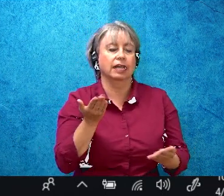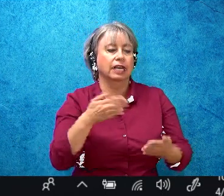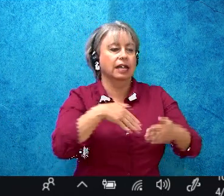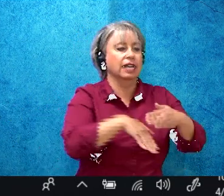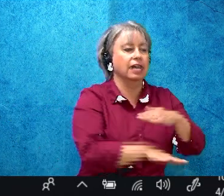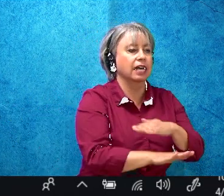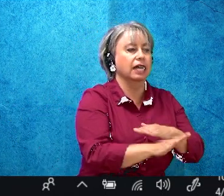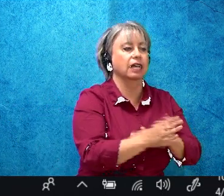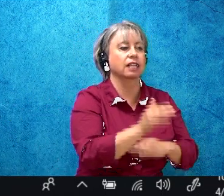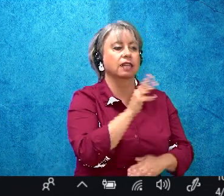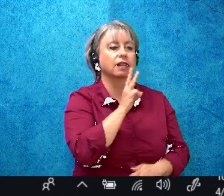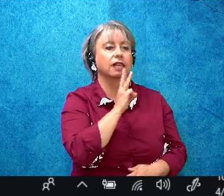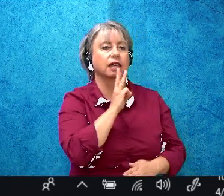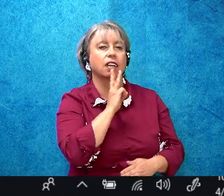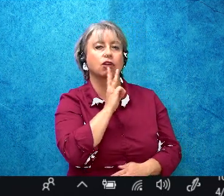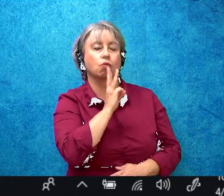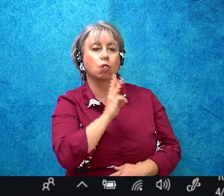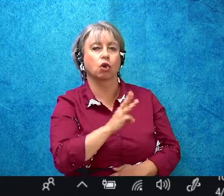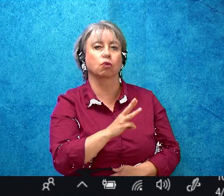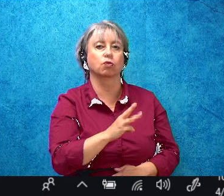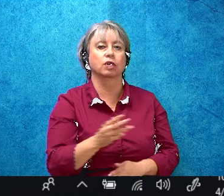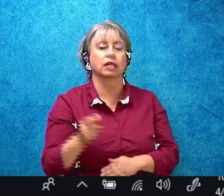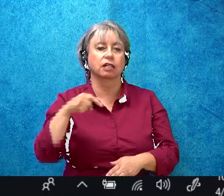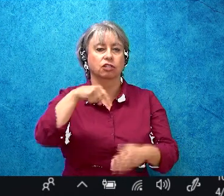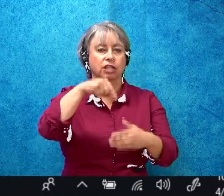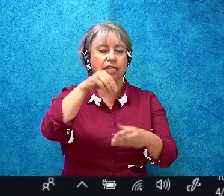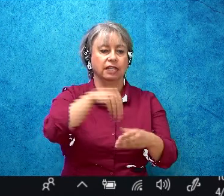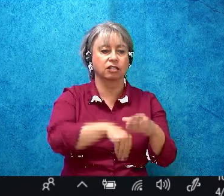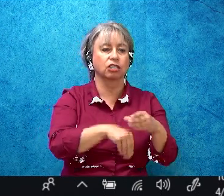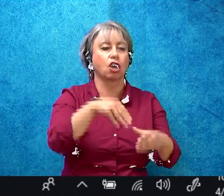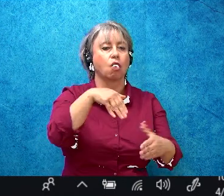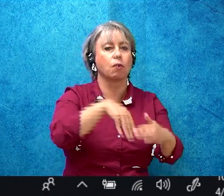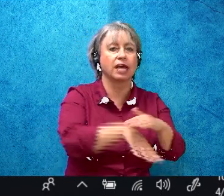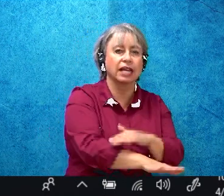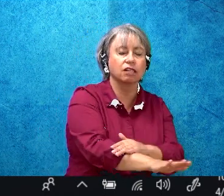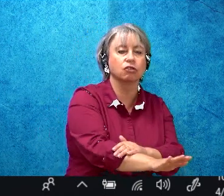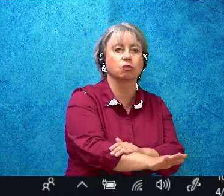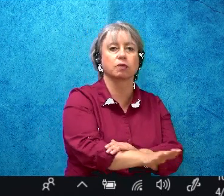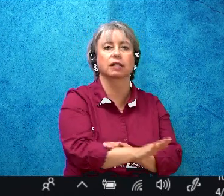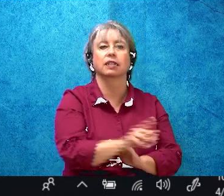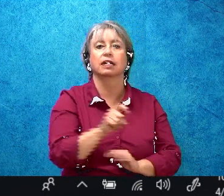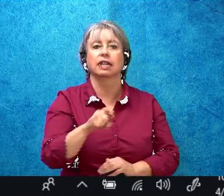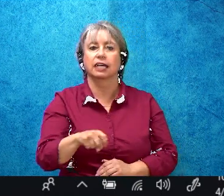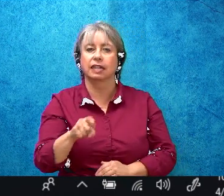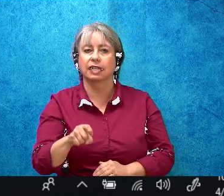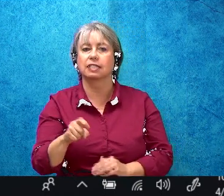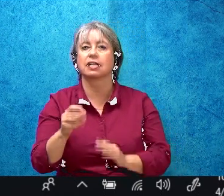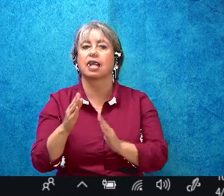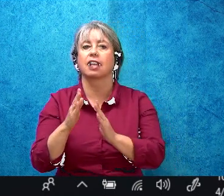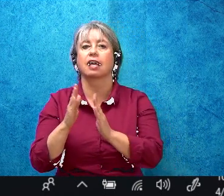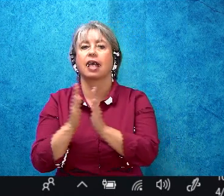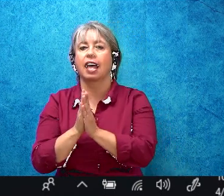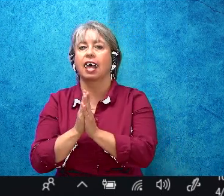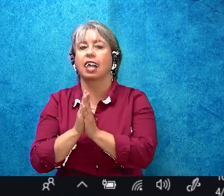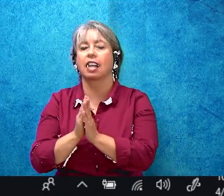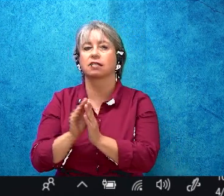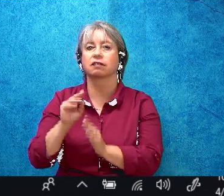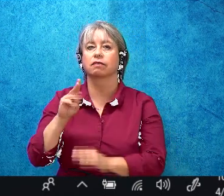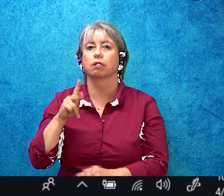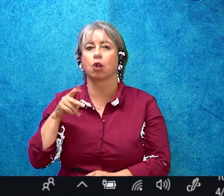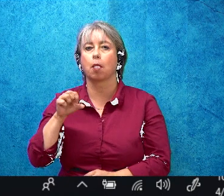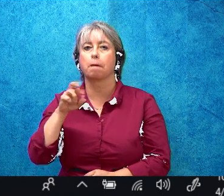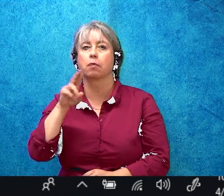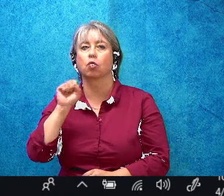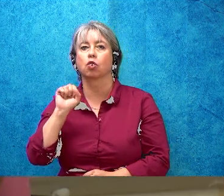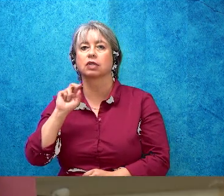to it to grab the water, but now she has to go into it, all right? And she has to ask Persephone to fill it with some of her beauty.